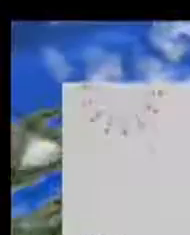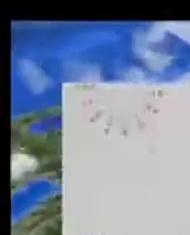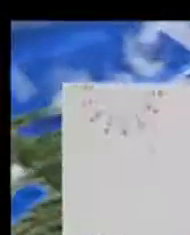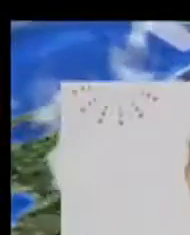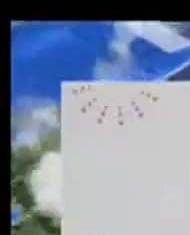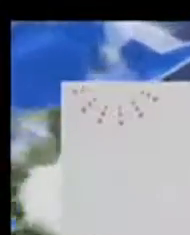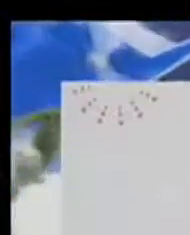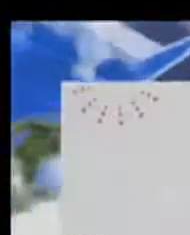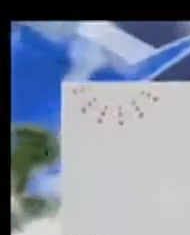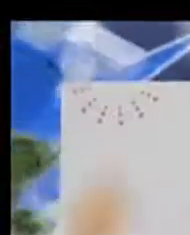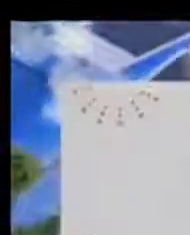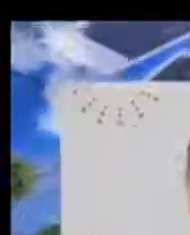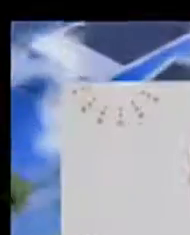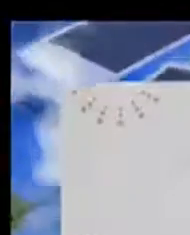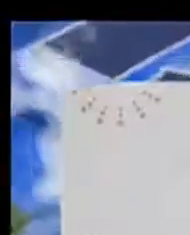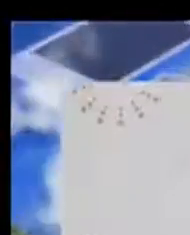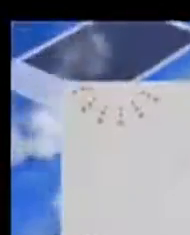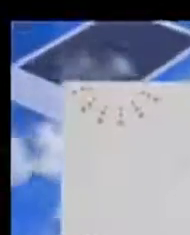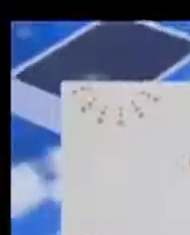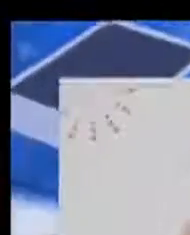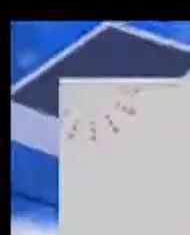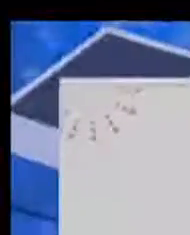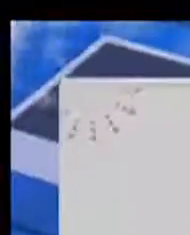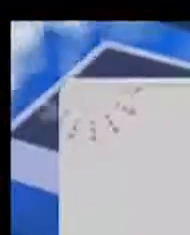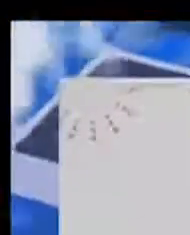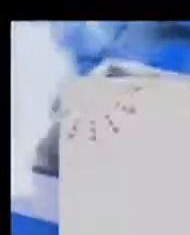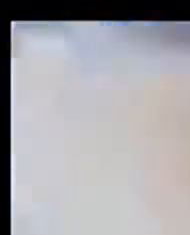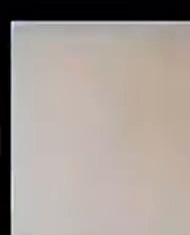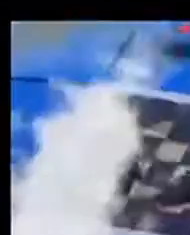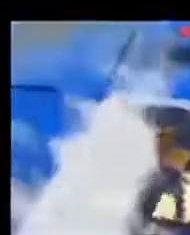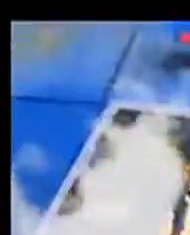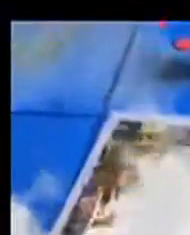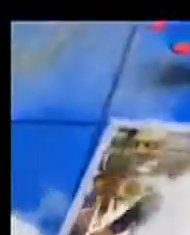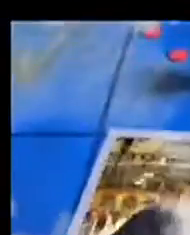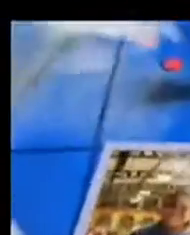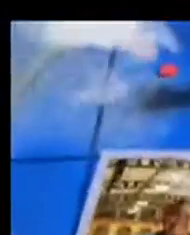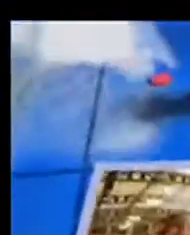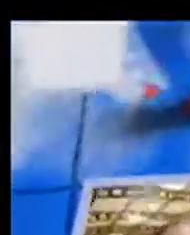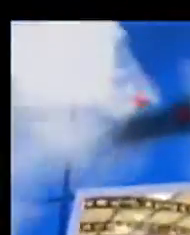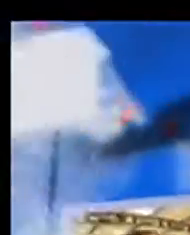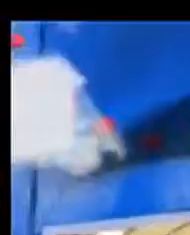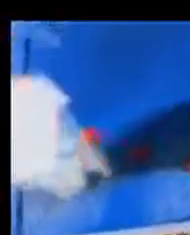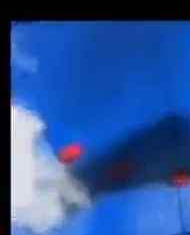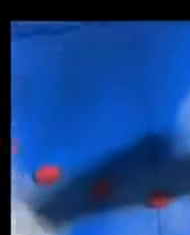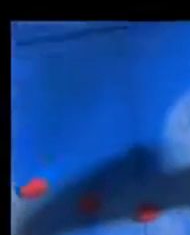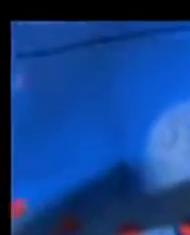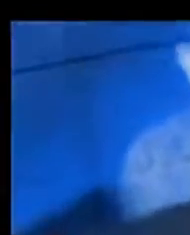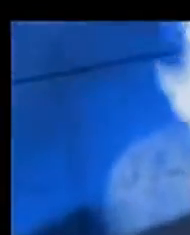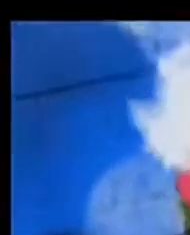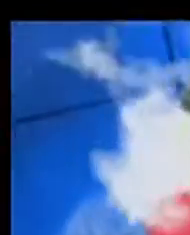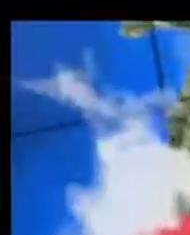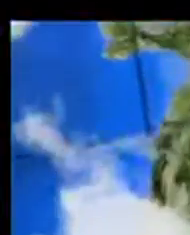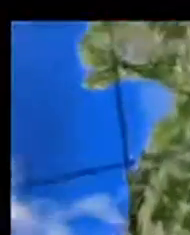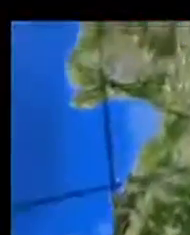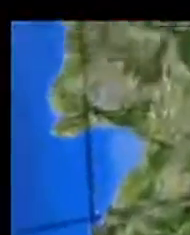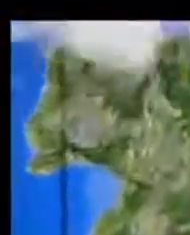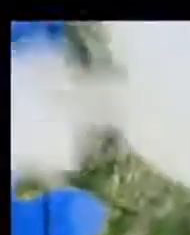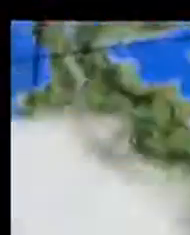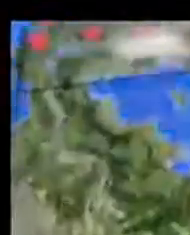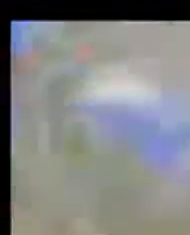Early this morning, woke up holding my head, hearing my heartbeat all